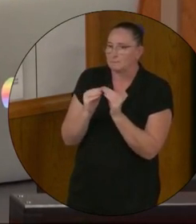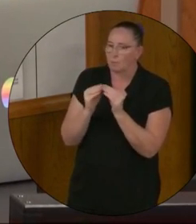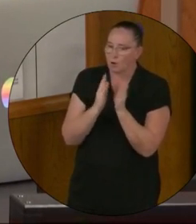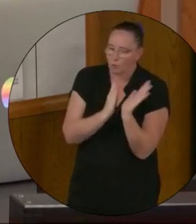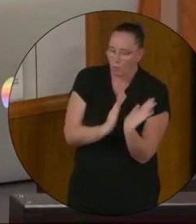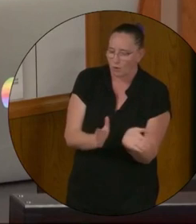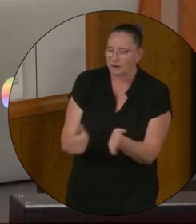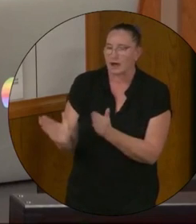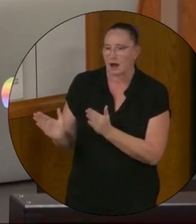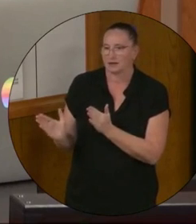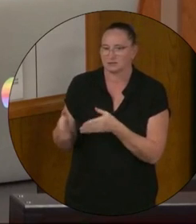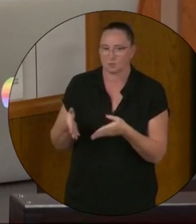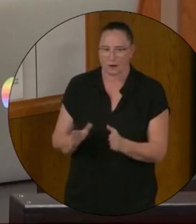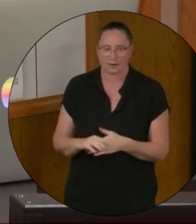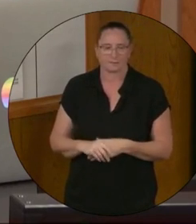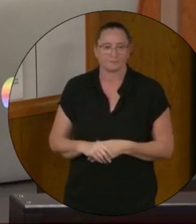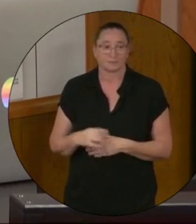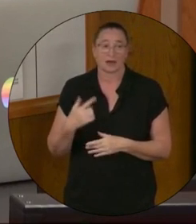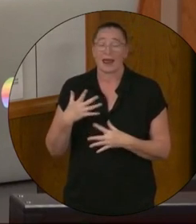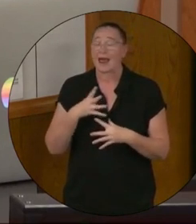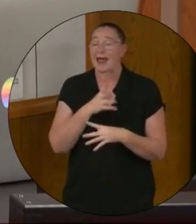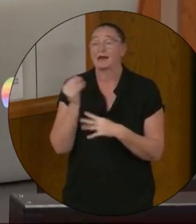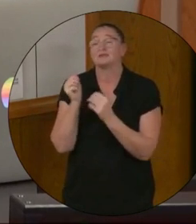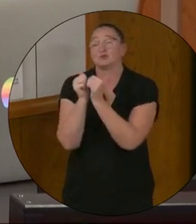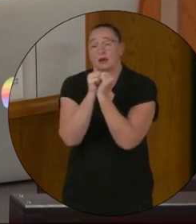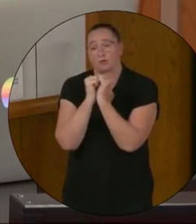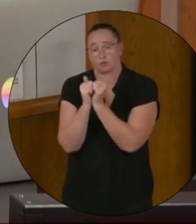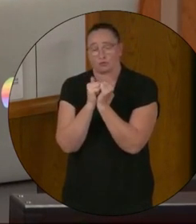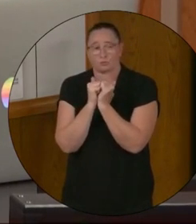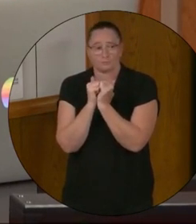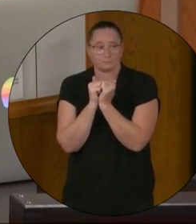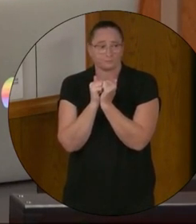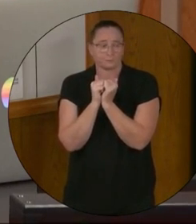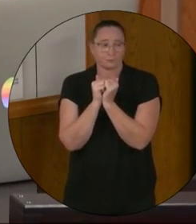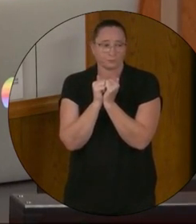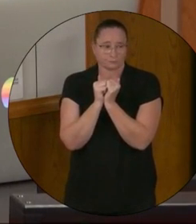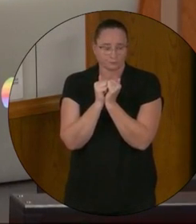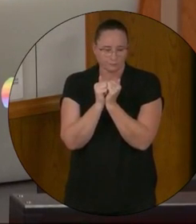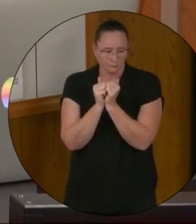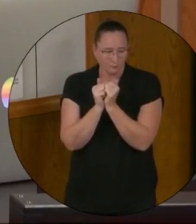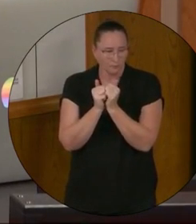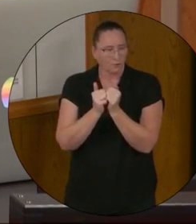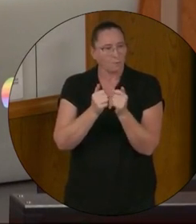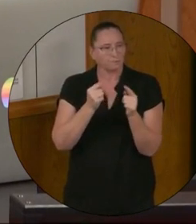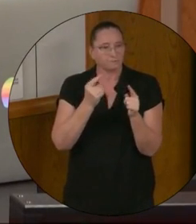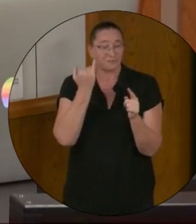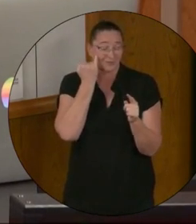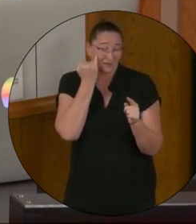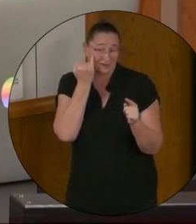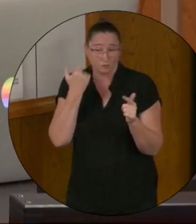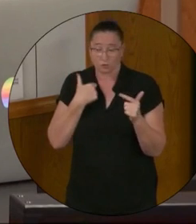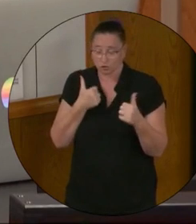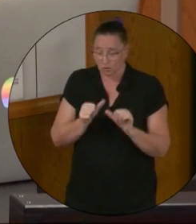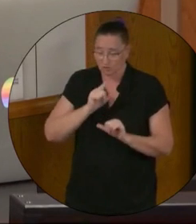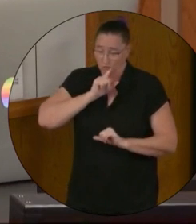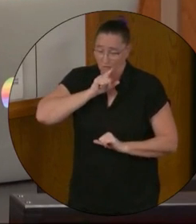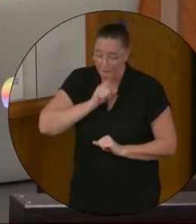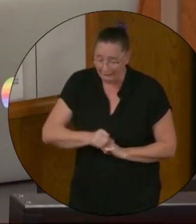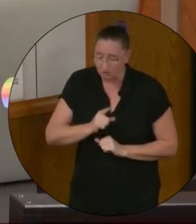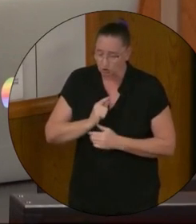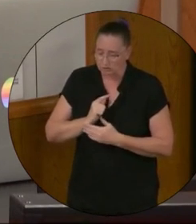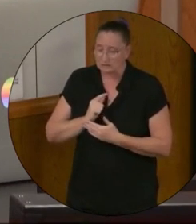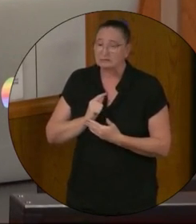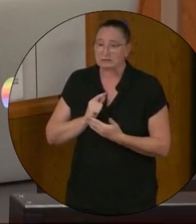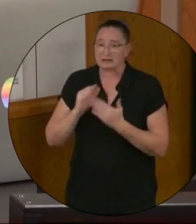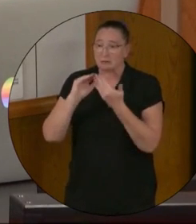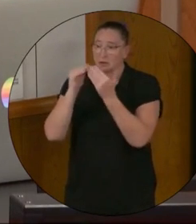organized fashion and that we do it together. Because if we're trying to actually collect from